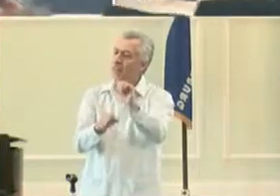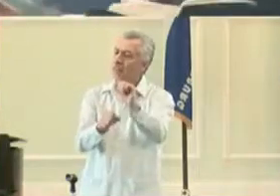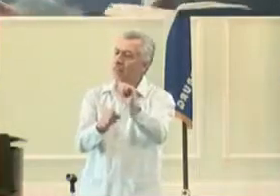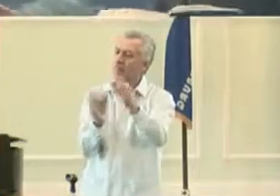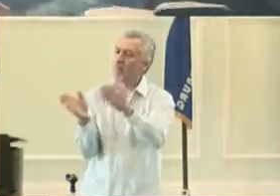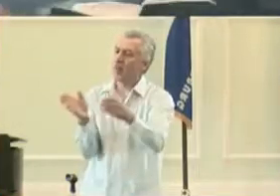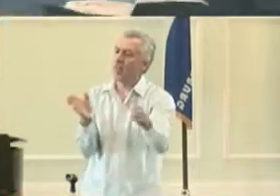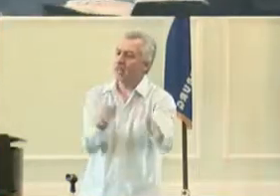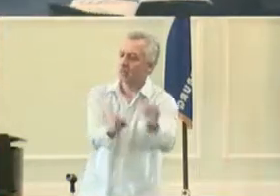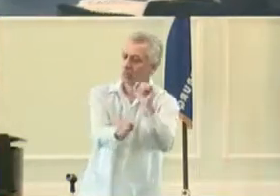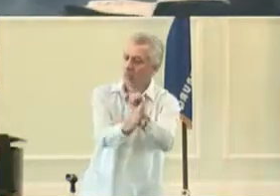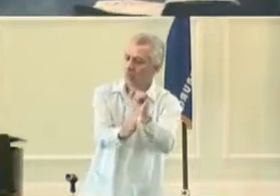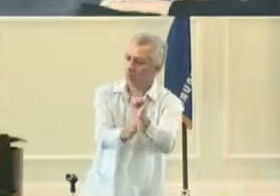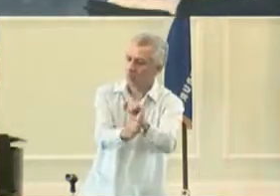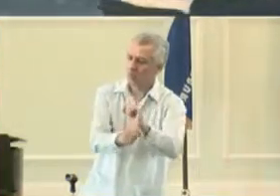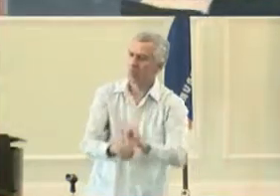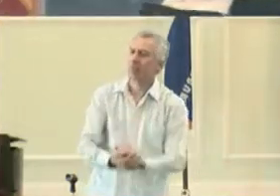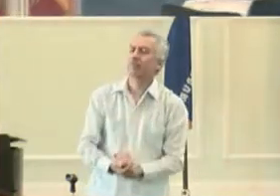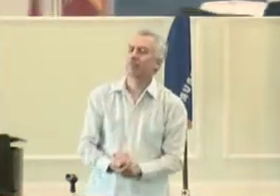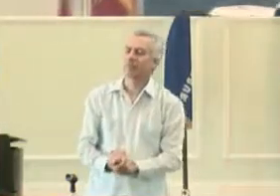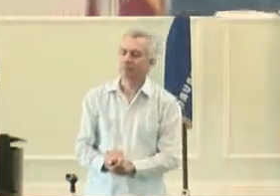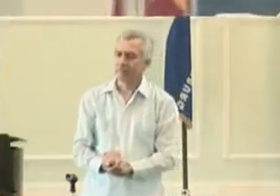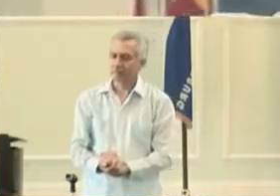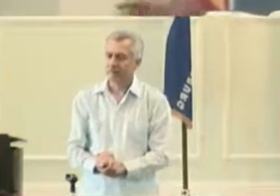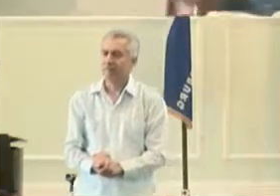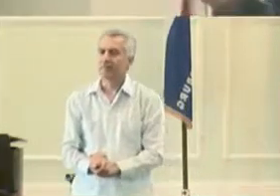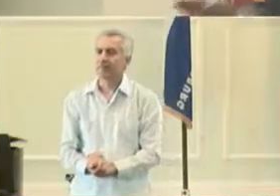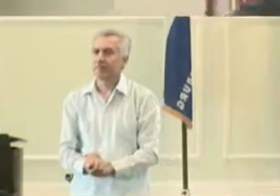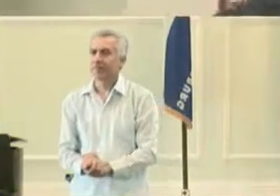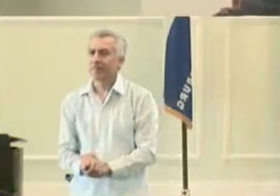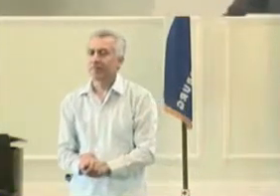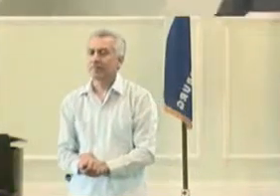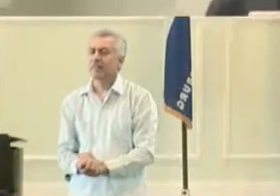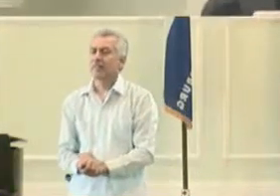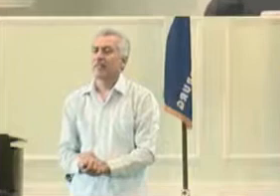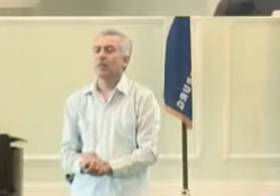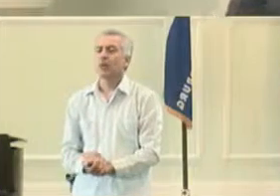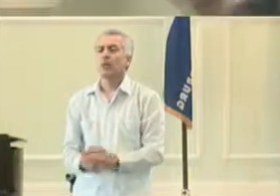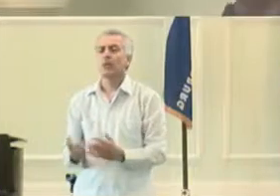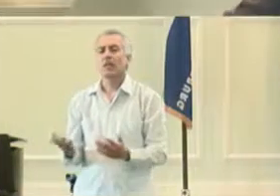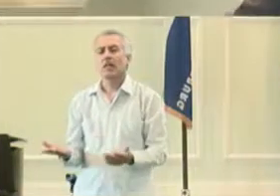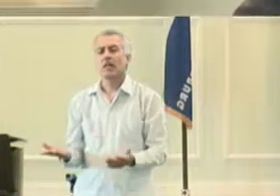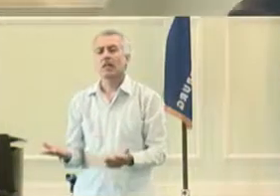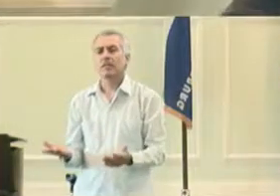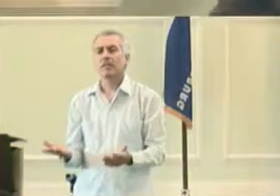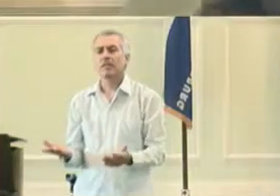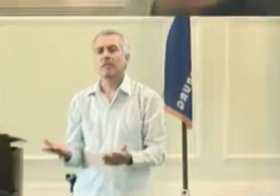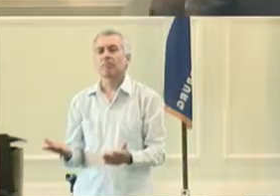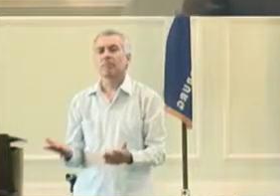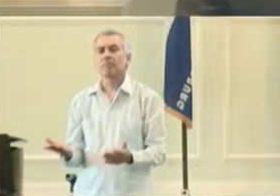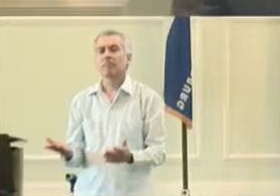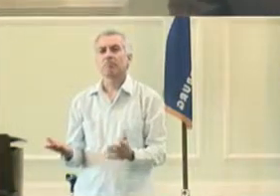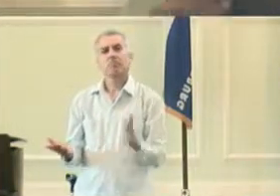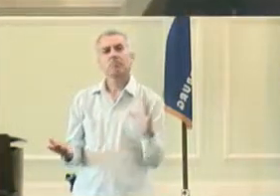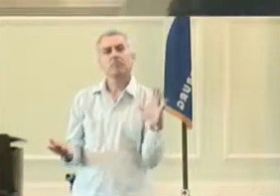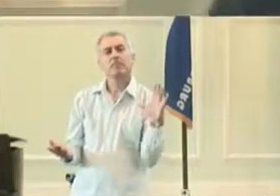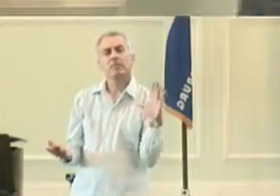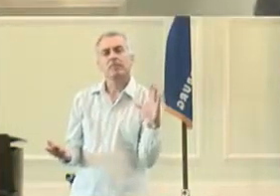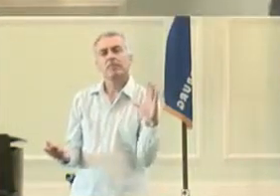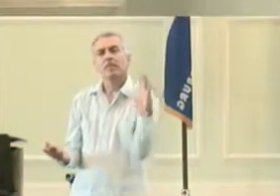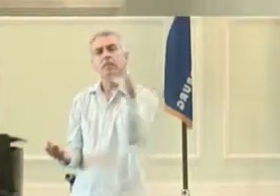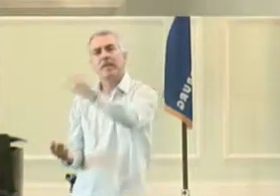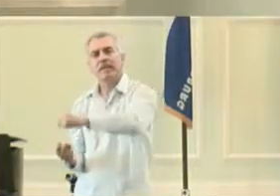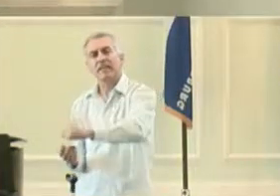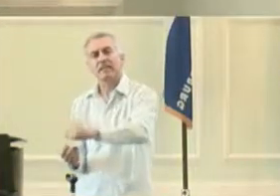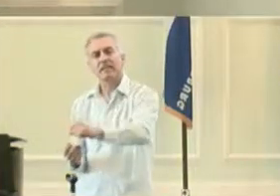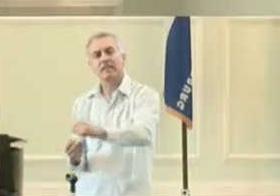with God through prayer. We cannot sidestep or bypass the importance of